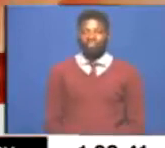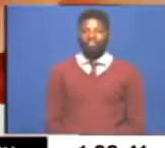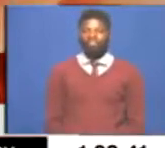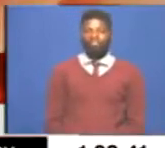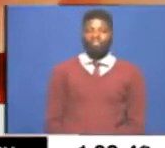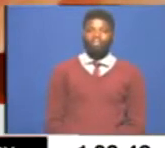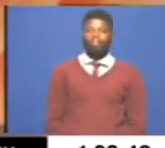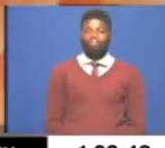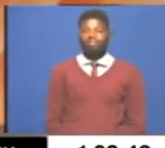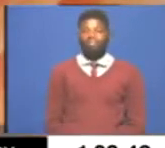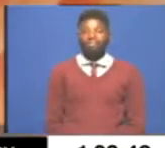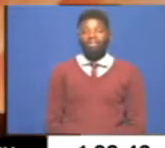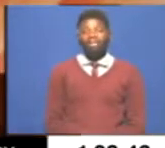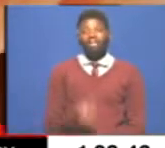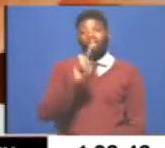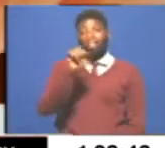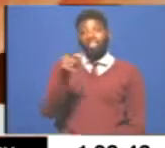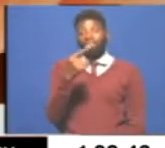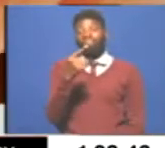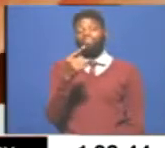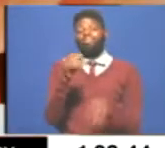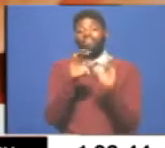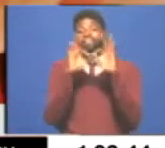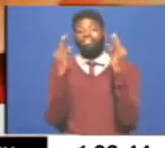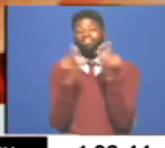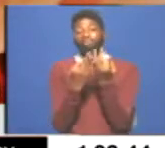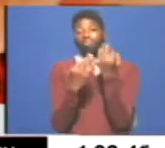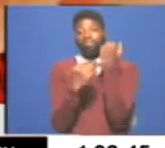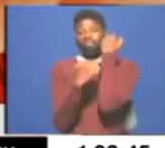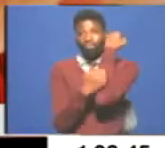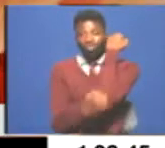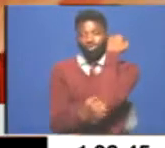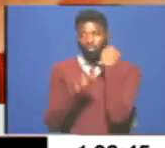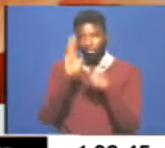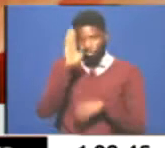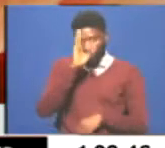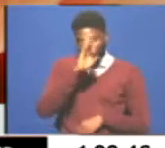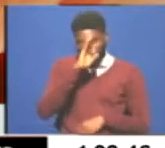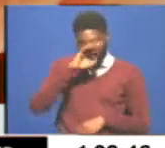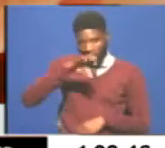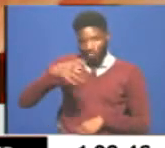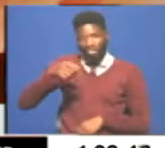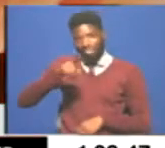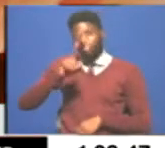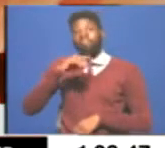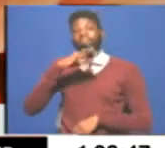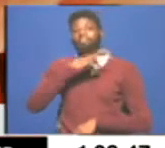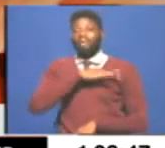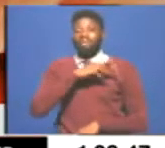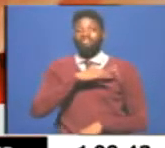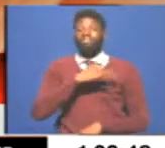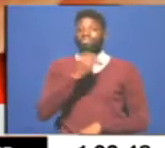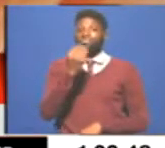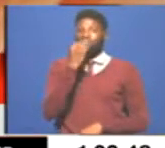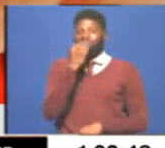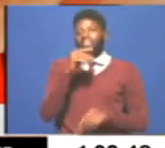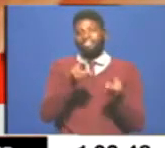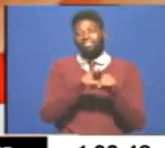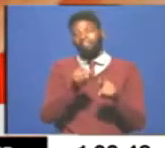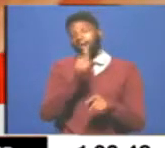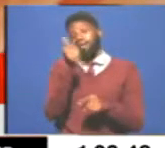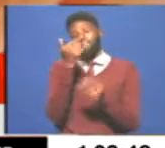And 1,000 needy families across Bungoma County have benefited from food and non-food donations courtesy of the former